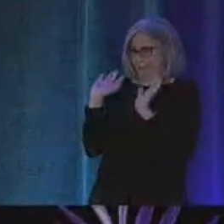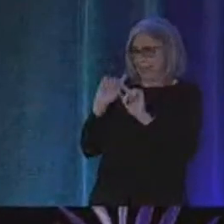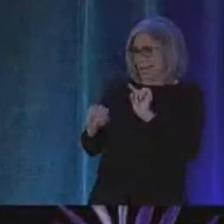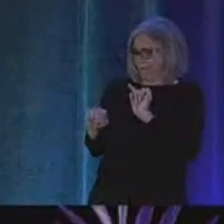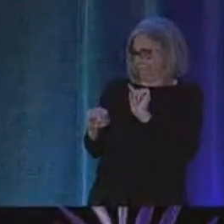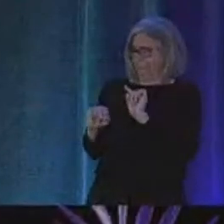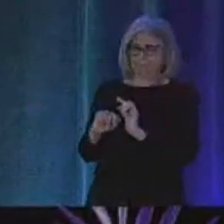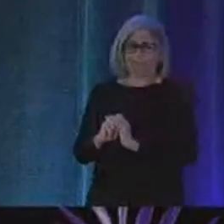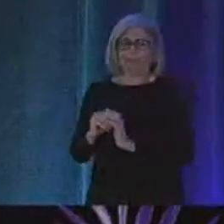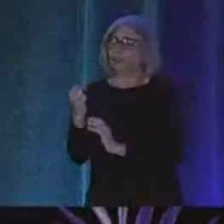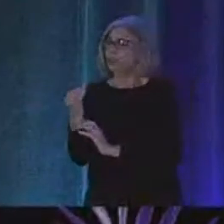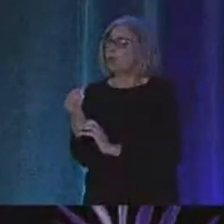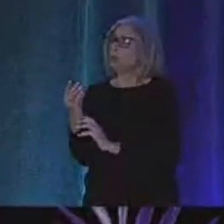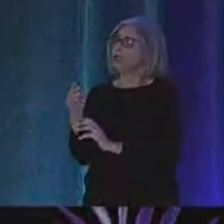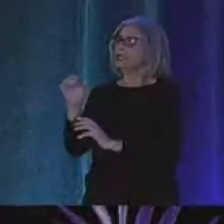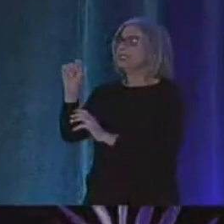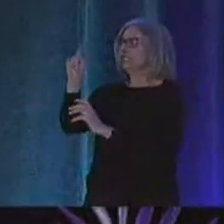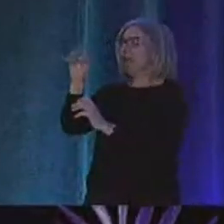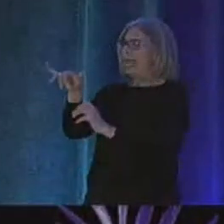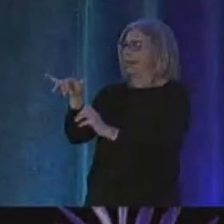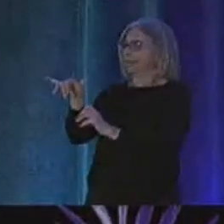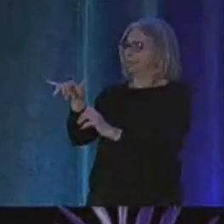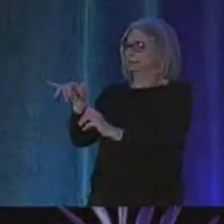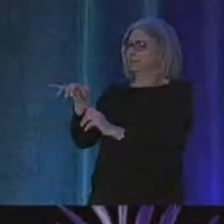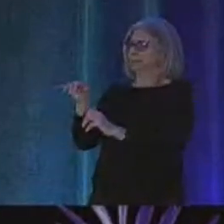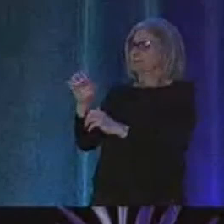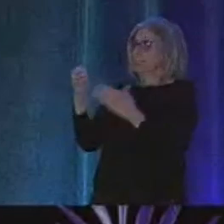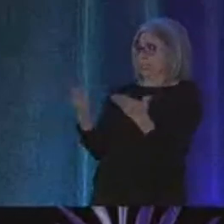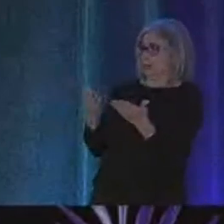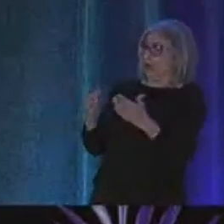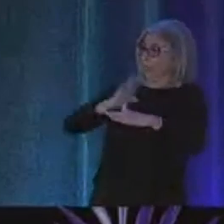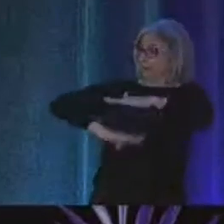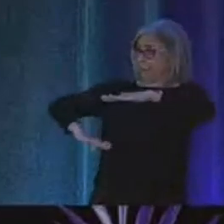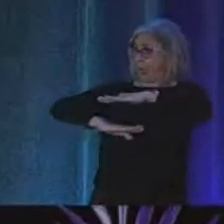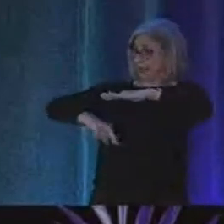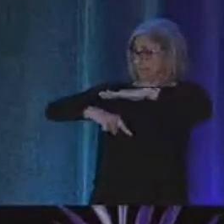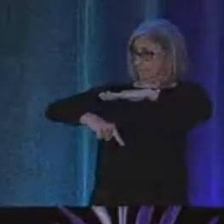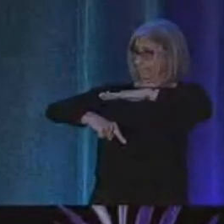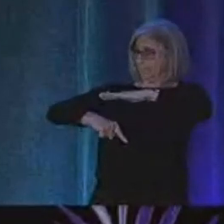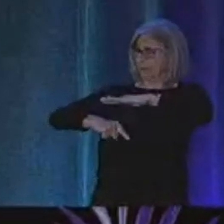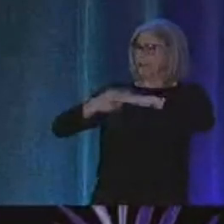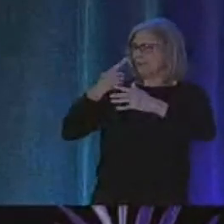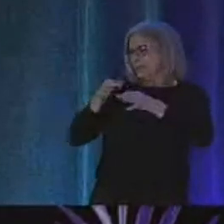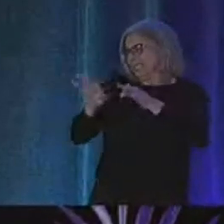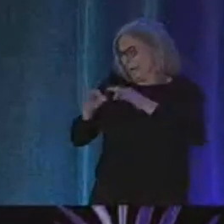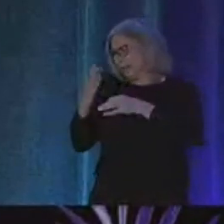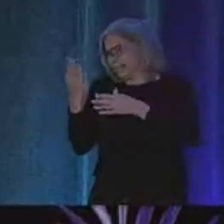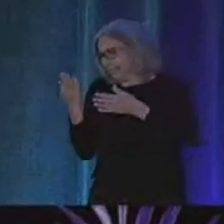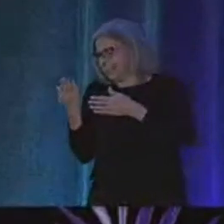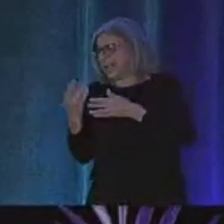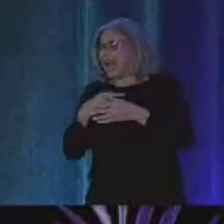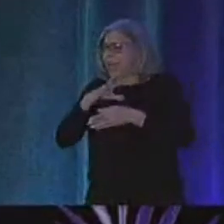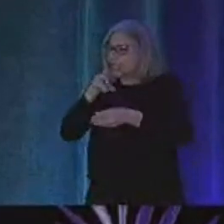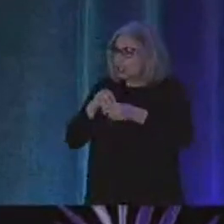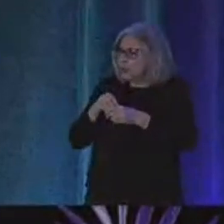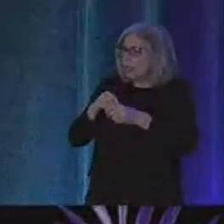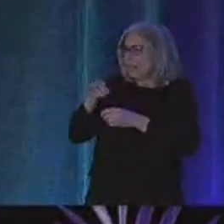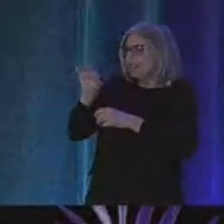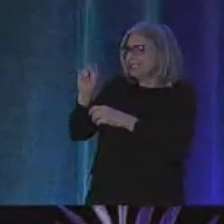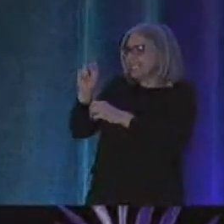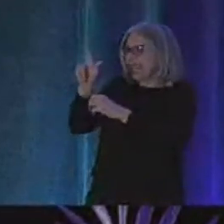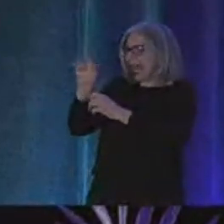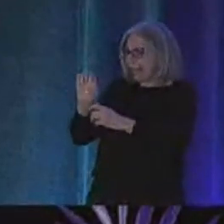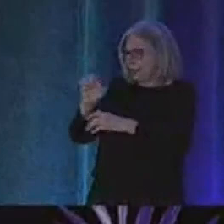Okay, so styles here. At the bottom, for simplicity, I included the styles down